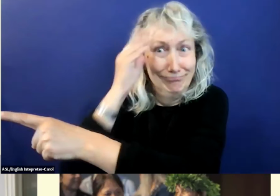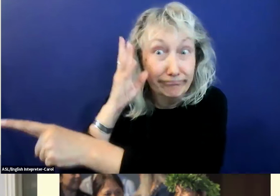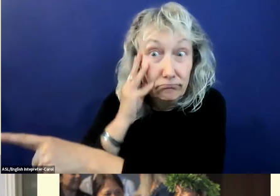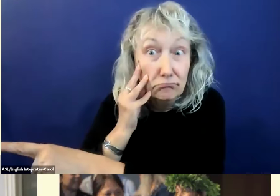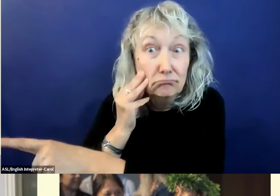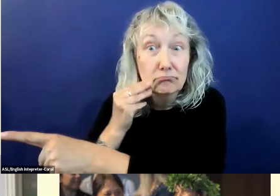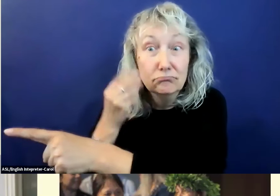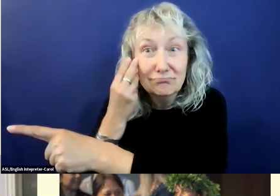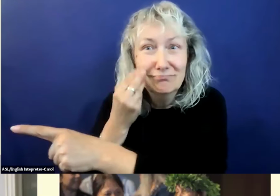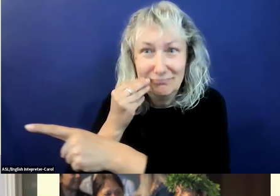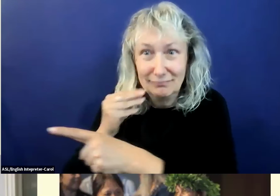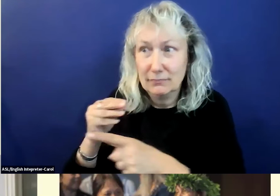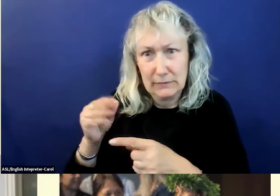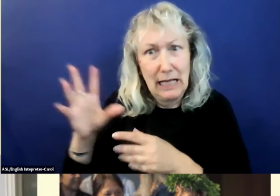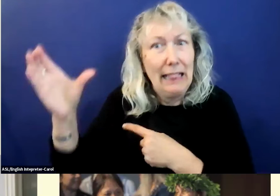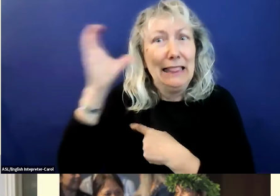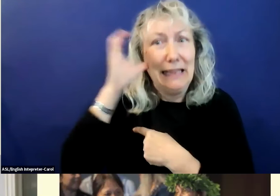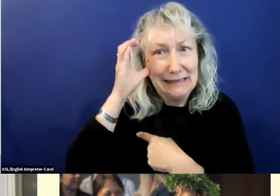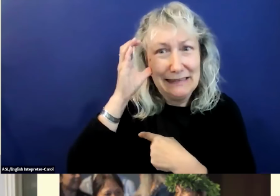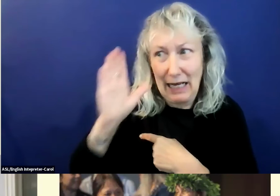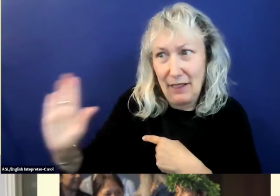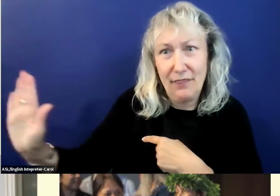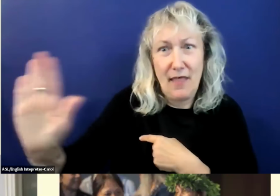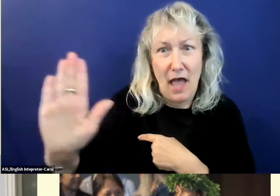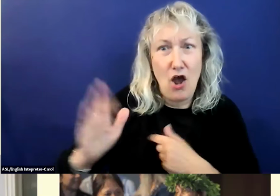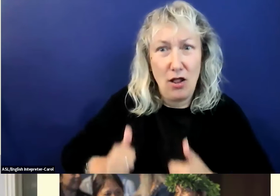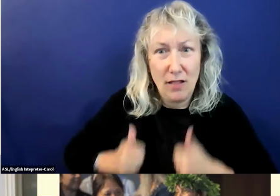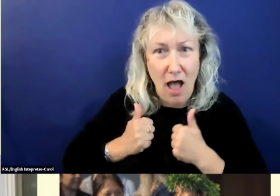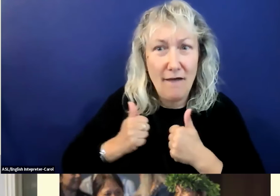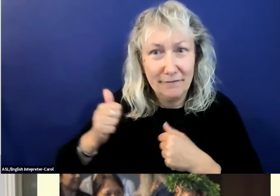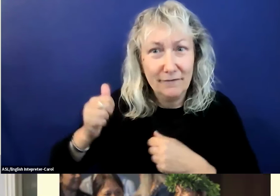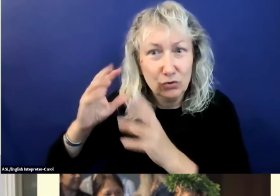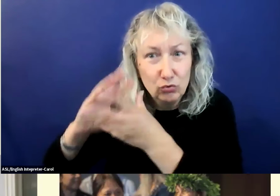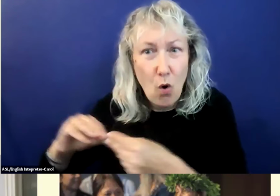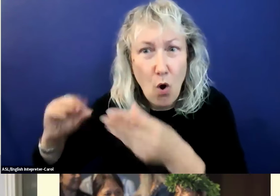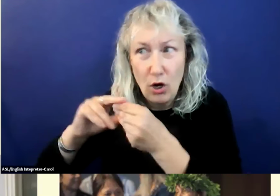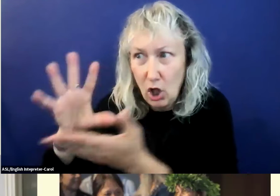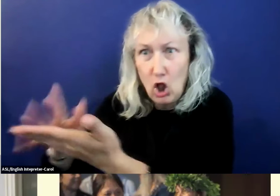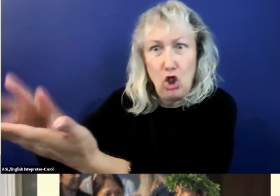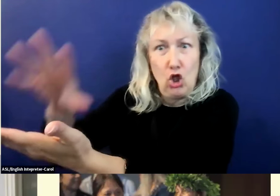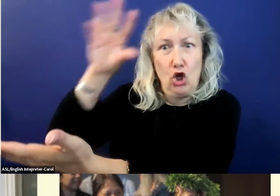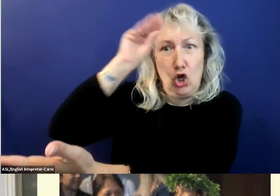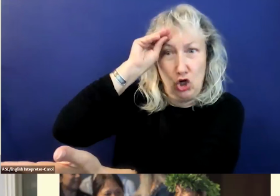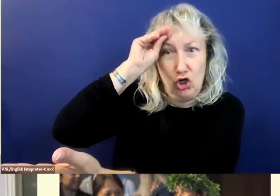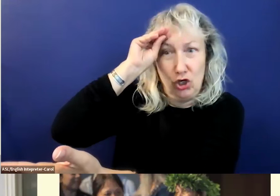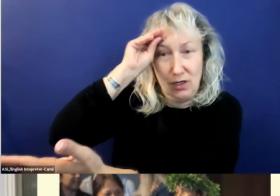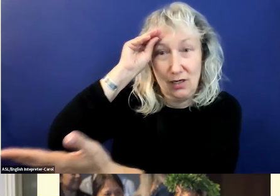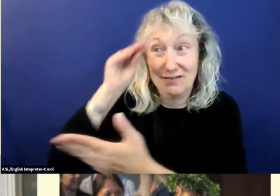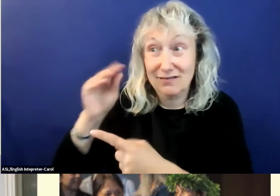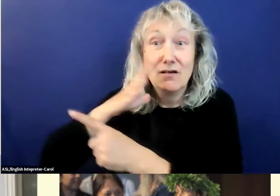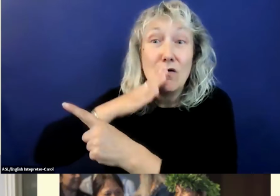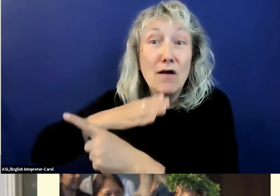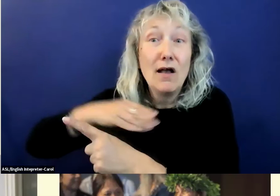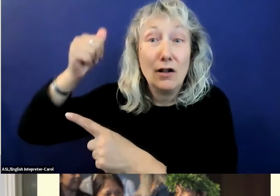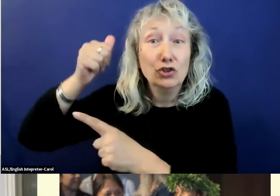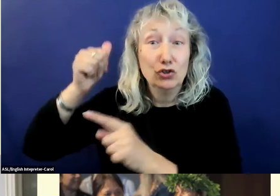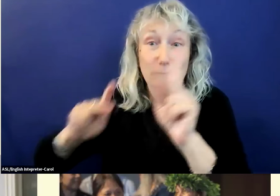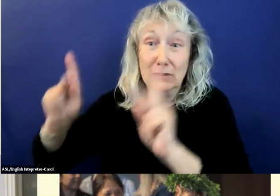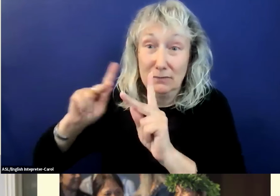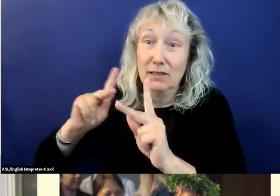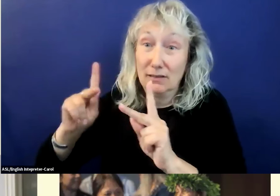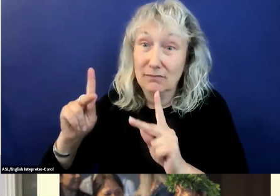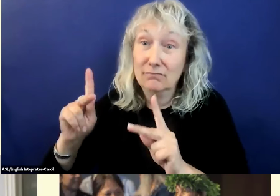and what they share. The action plan that I have is what we learn from being trained by our elders. Set